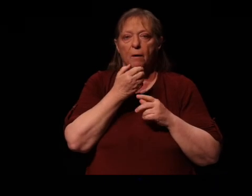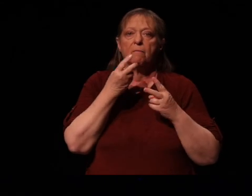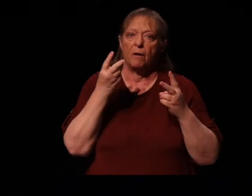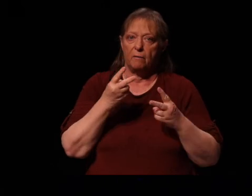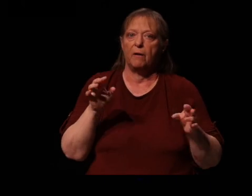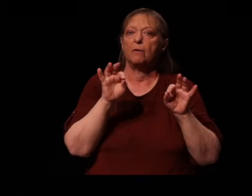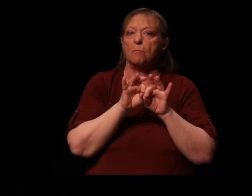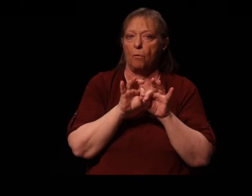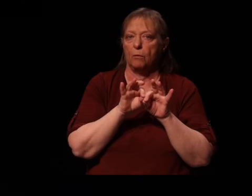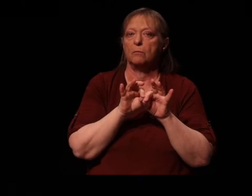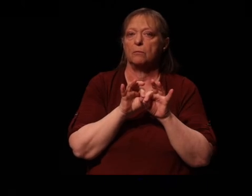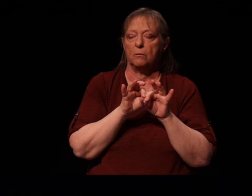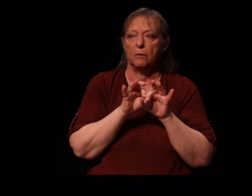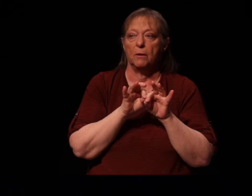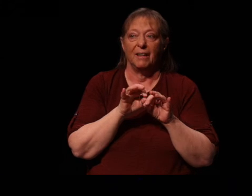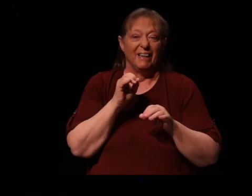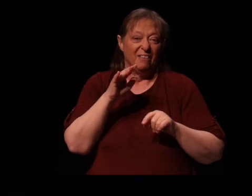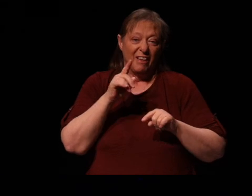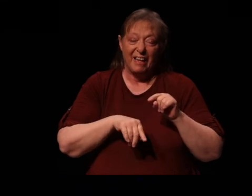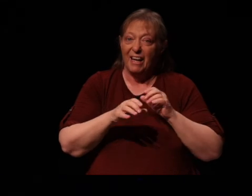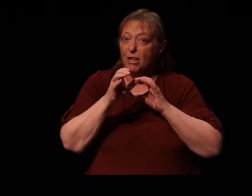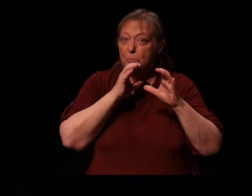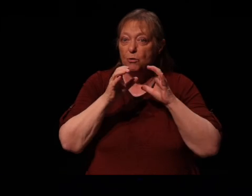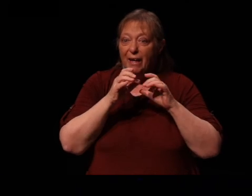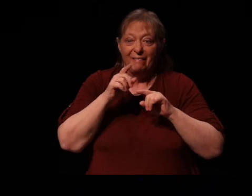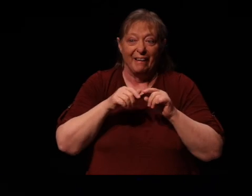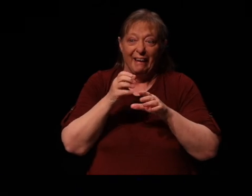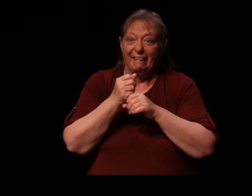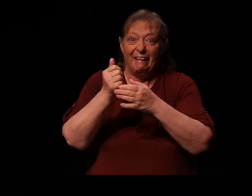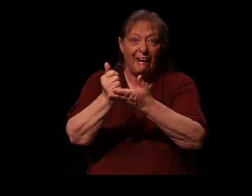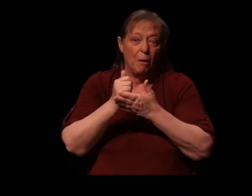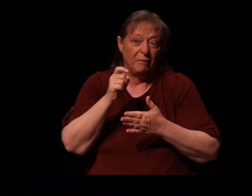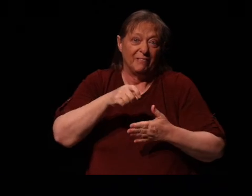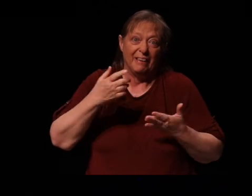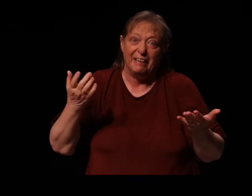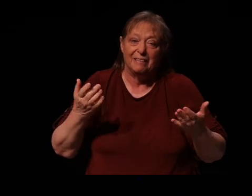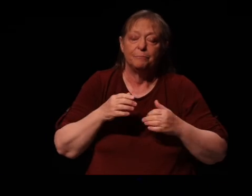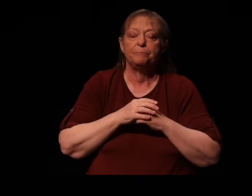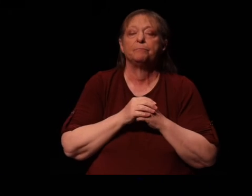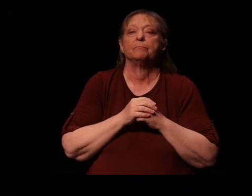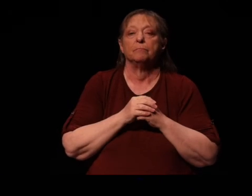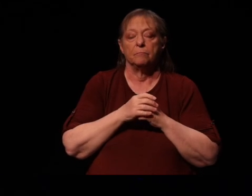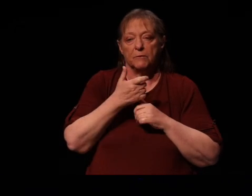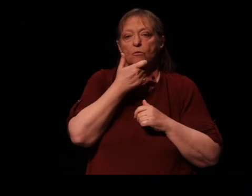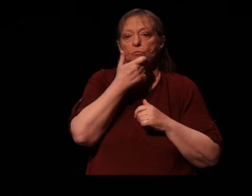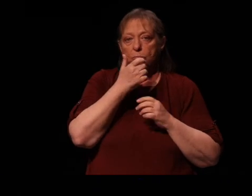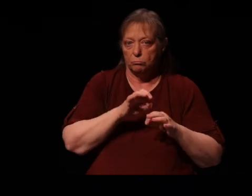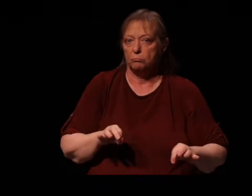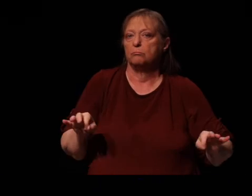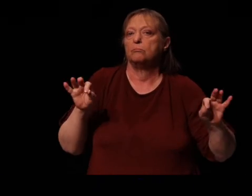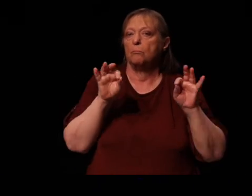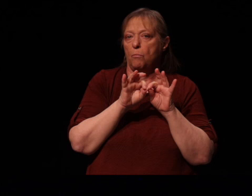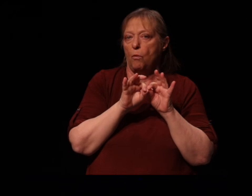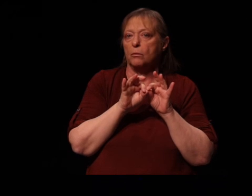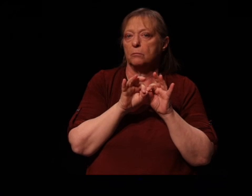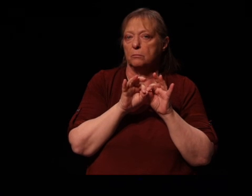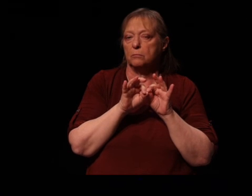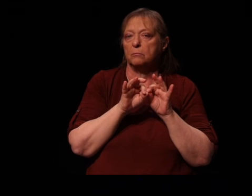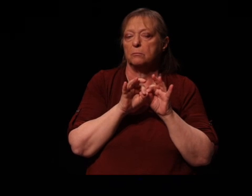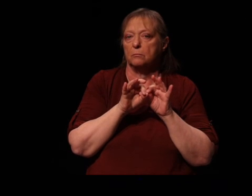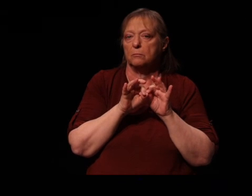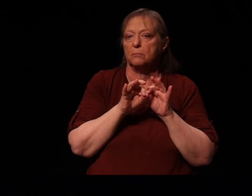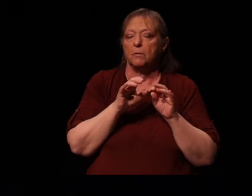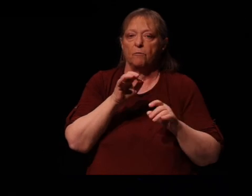radios are very, very, very, very important, because if they can't communicate, they can't get extra help if they need it. So the radio is a very